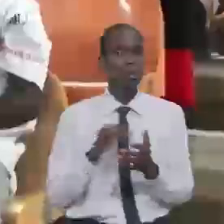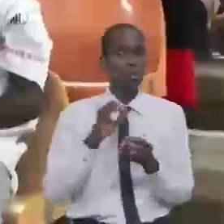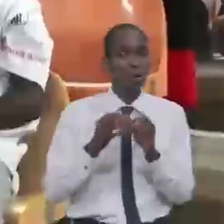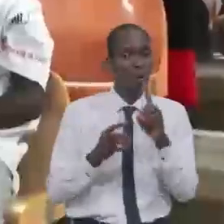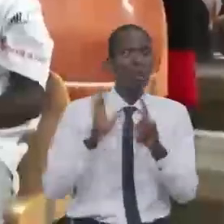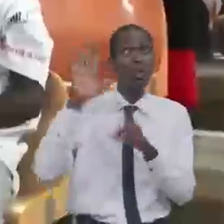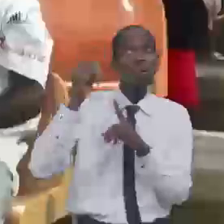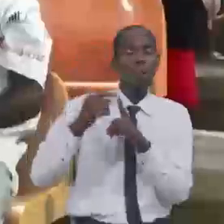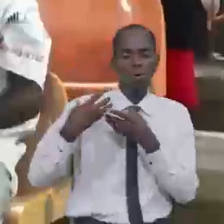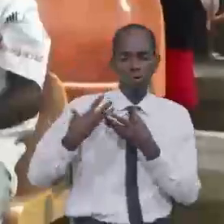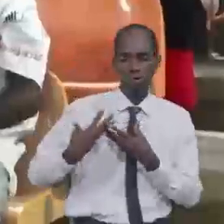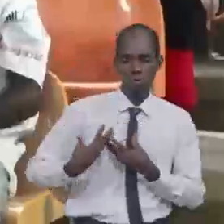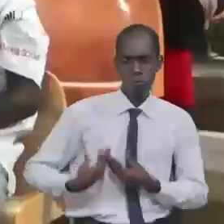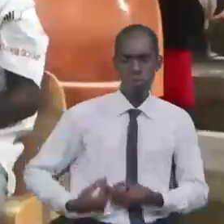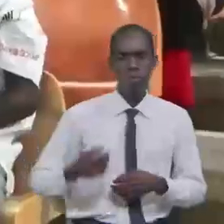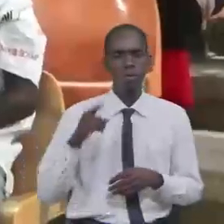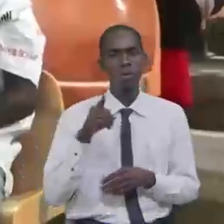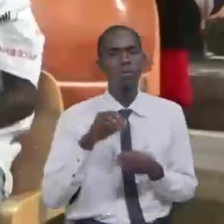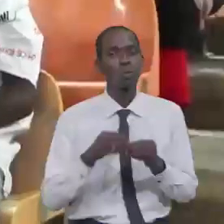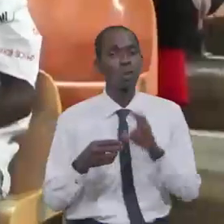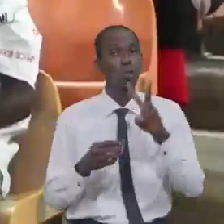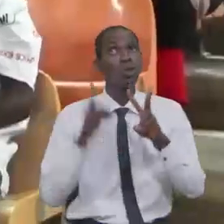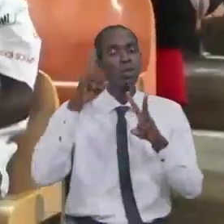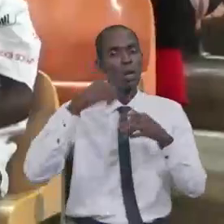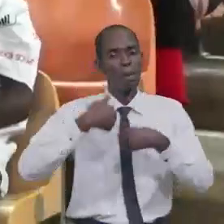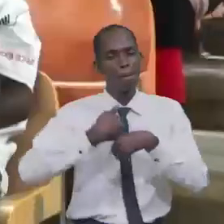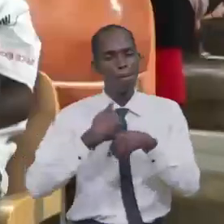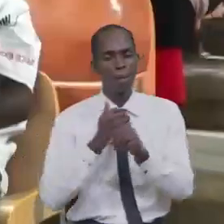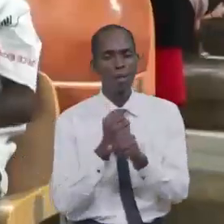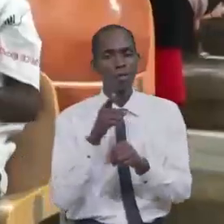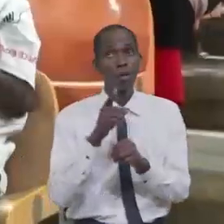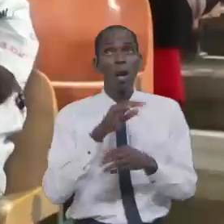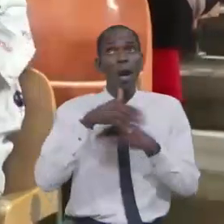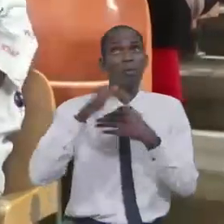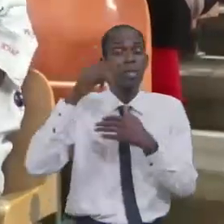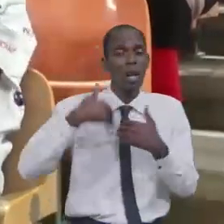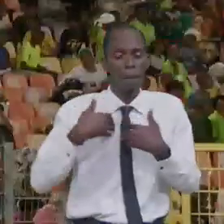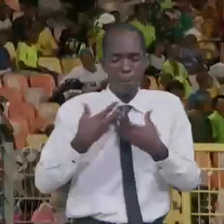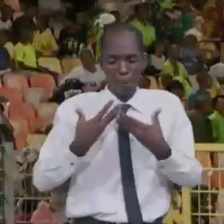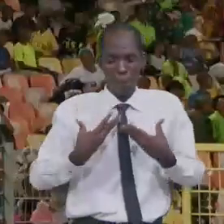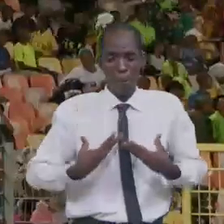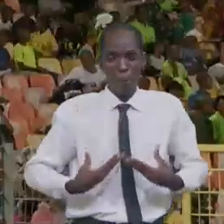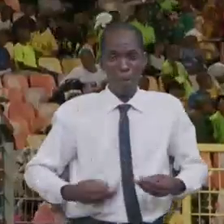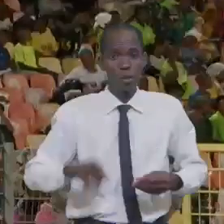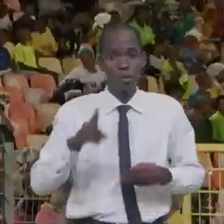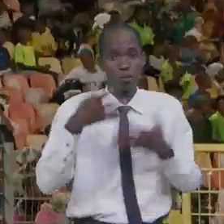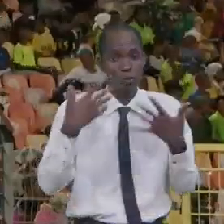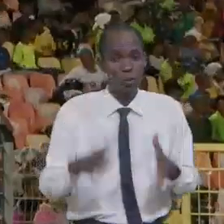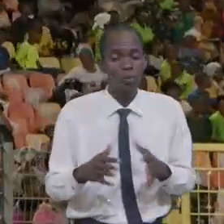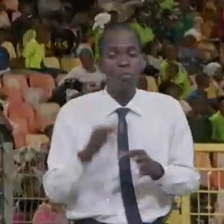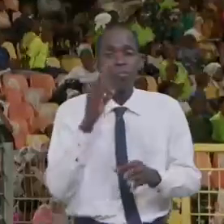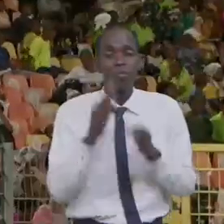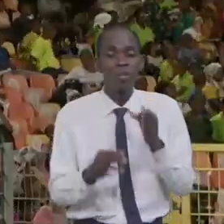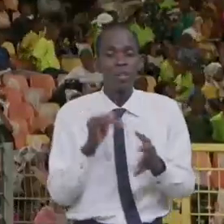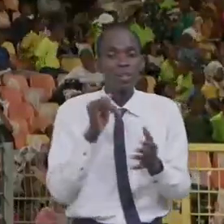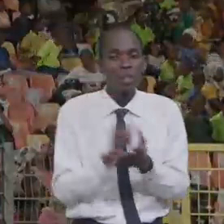two, he molds you. After melting you, you see, if that rod of iron remains like